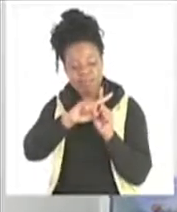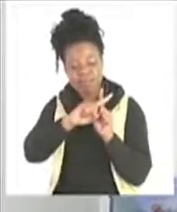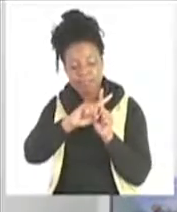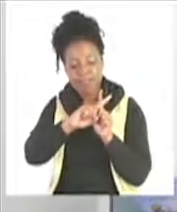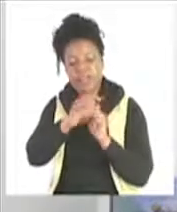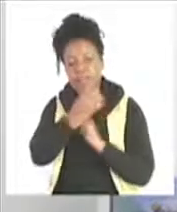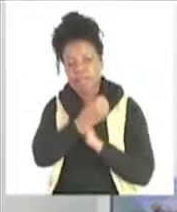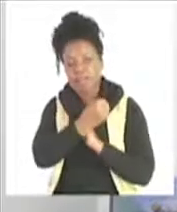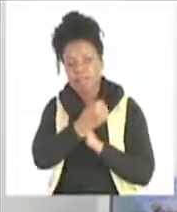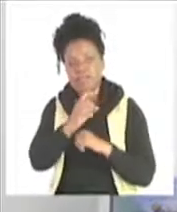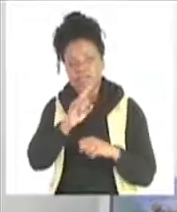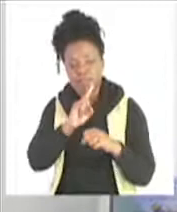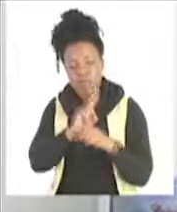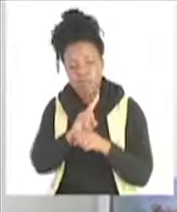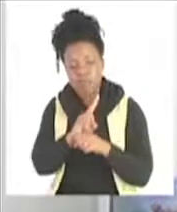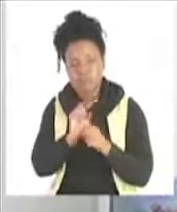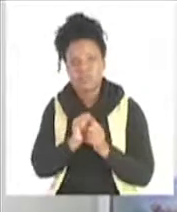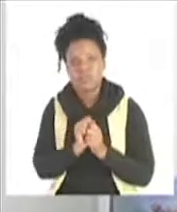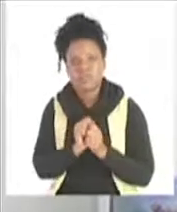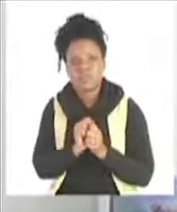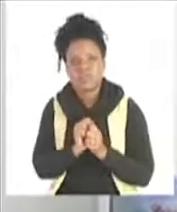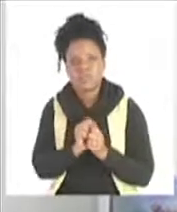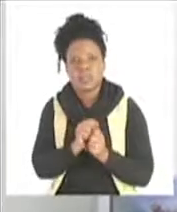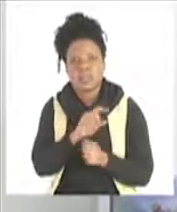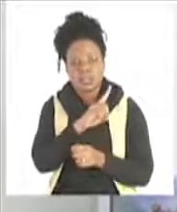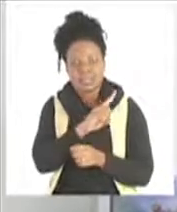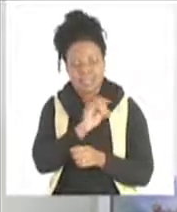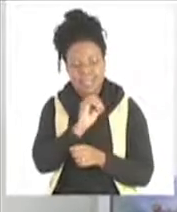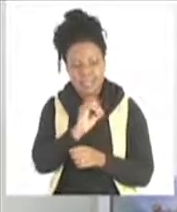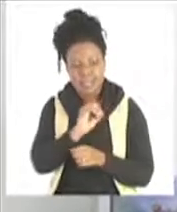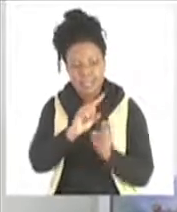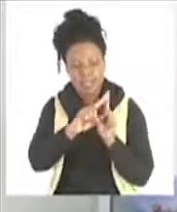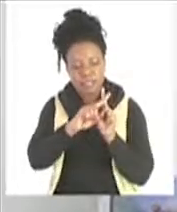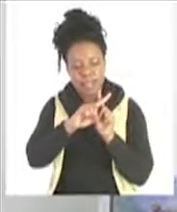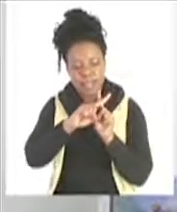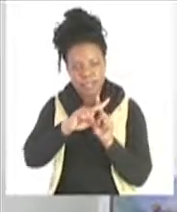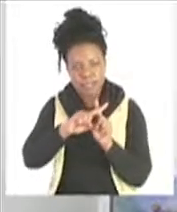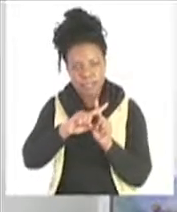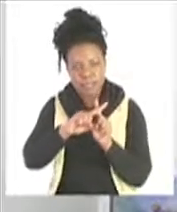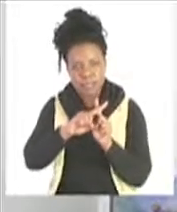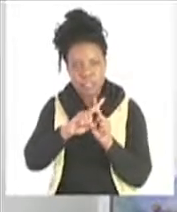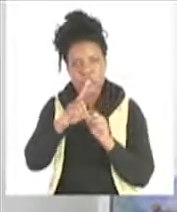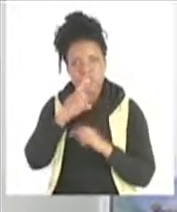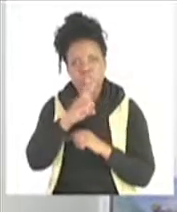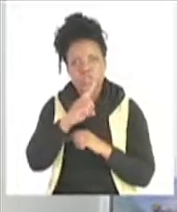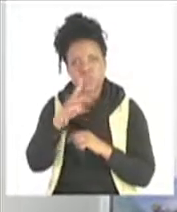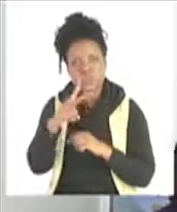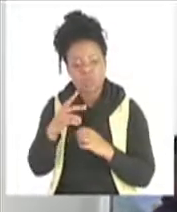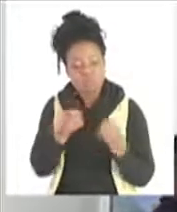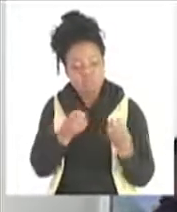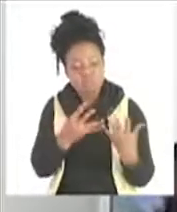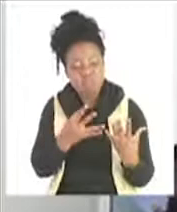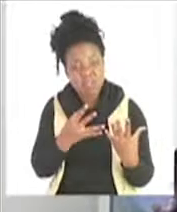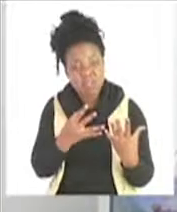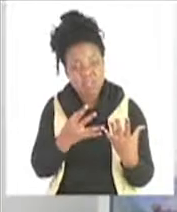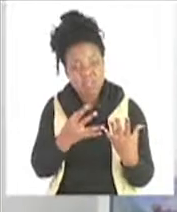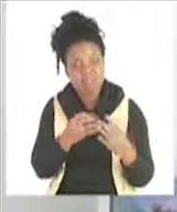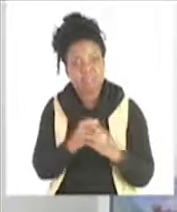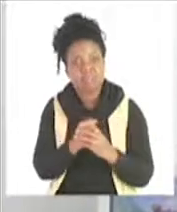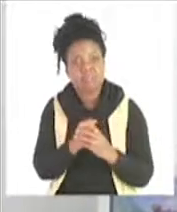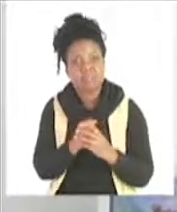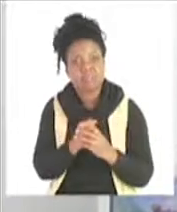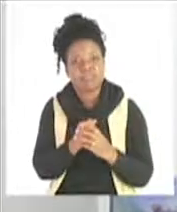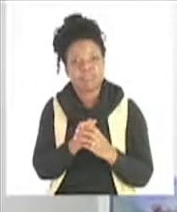multiplication first. So we're going to say 10 times 12, and 10 times